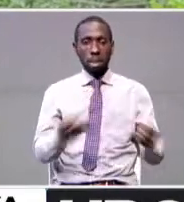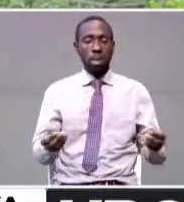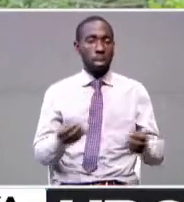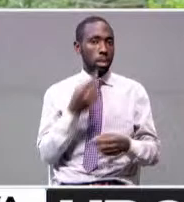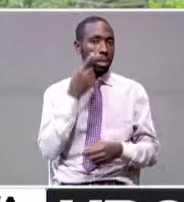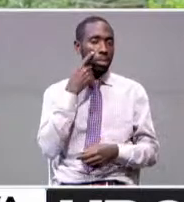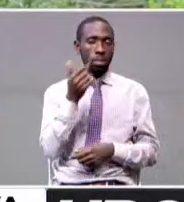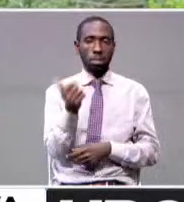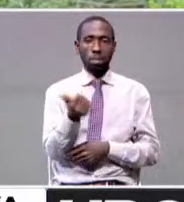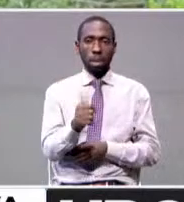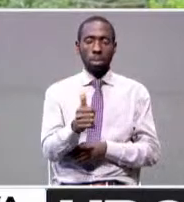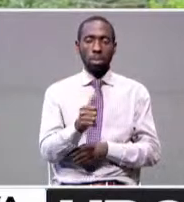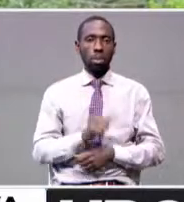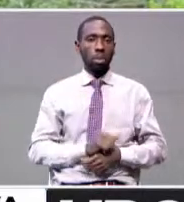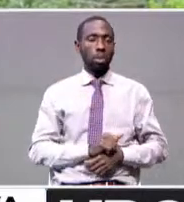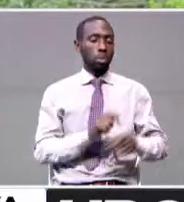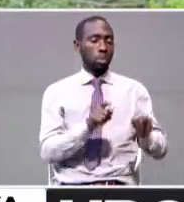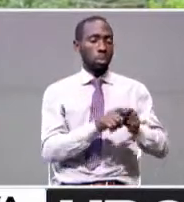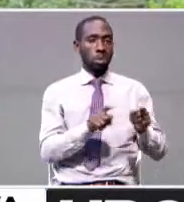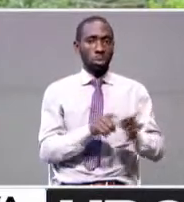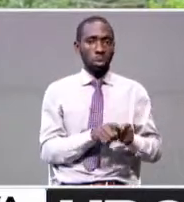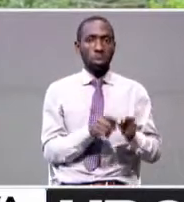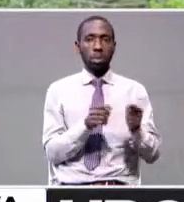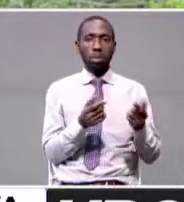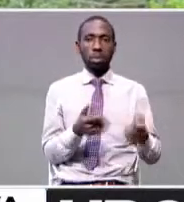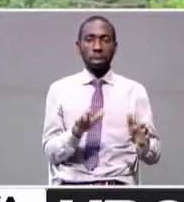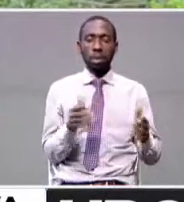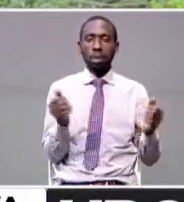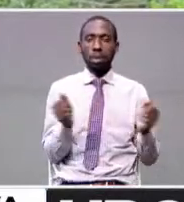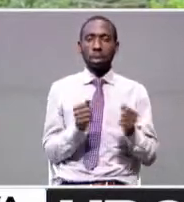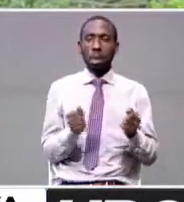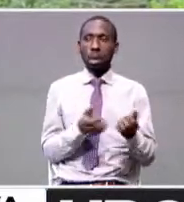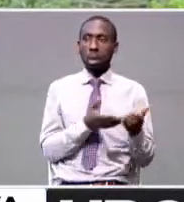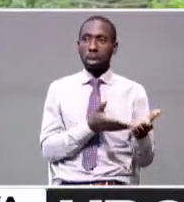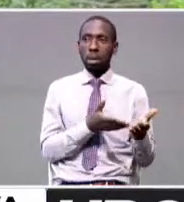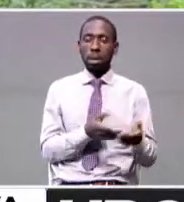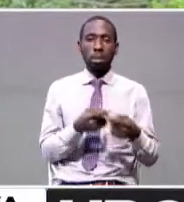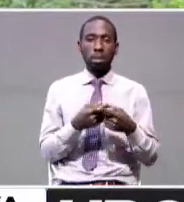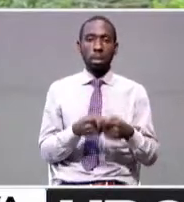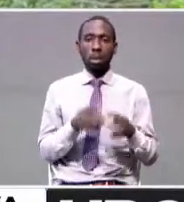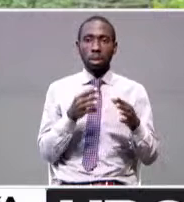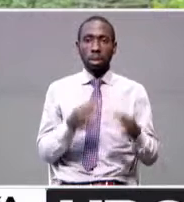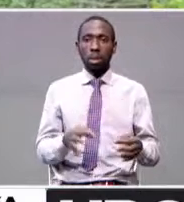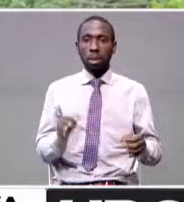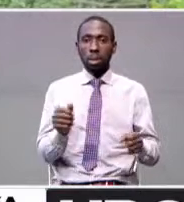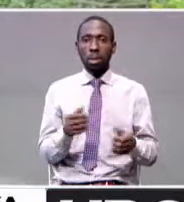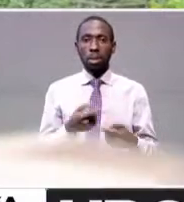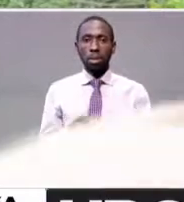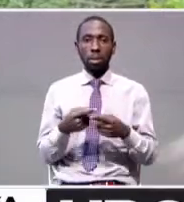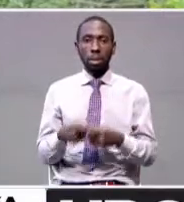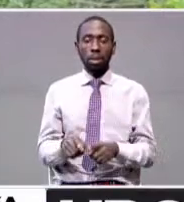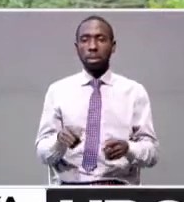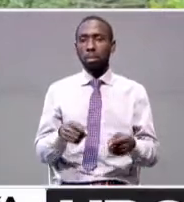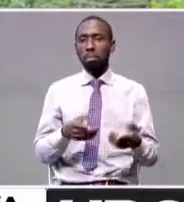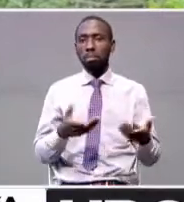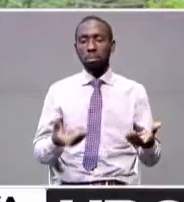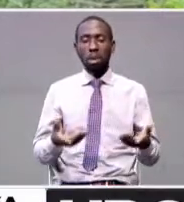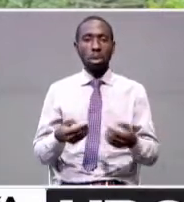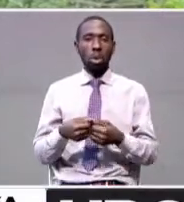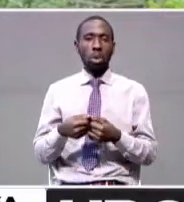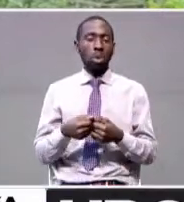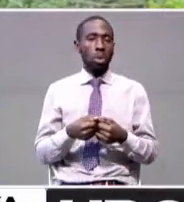casualties and the properties that have been lost, but there are very many things including the power